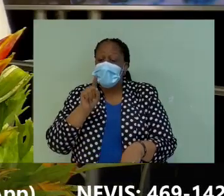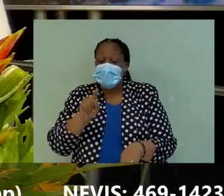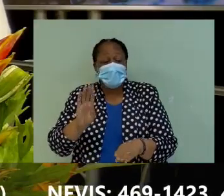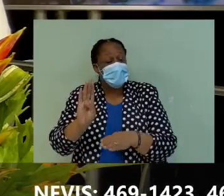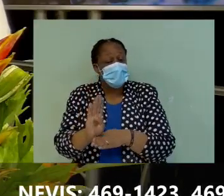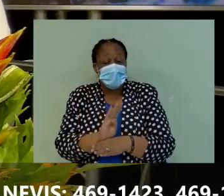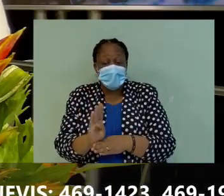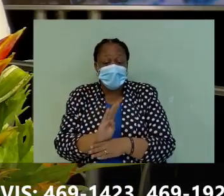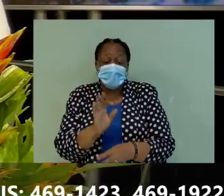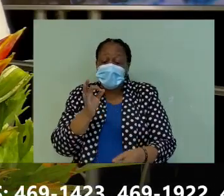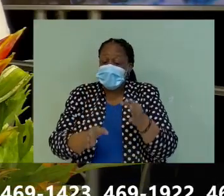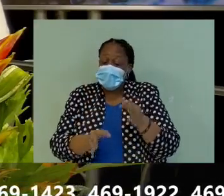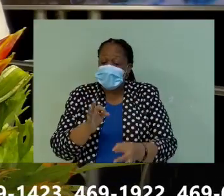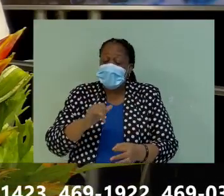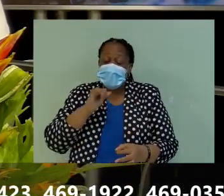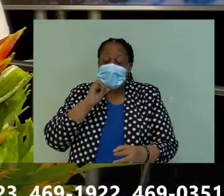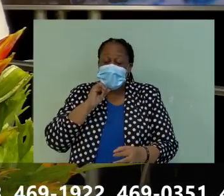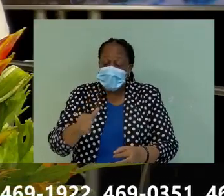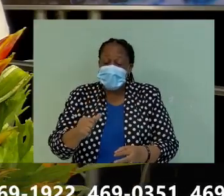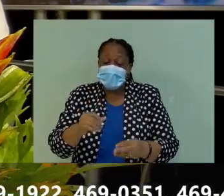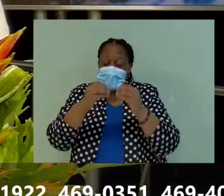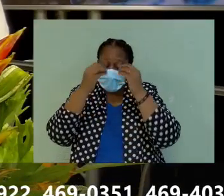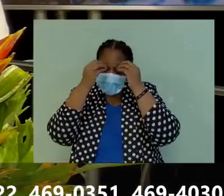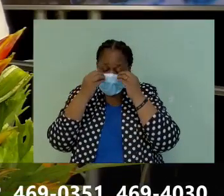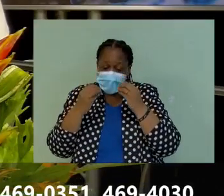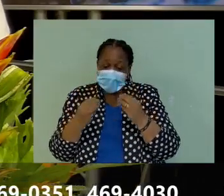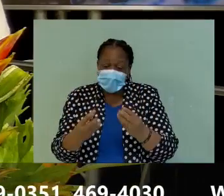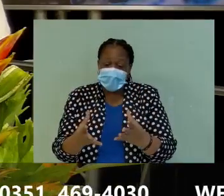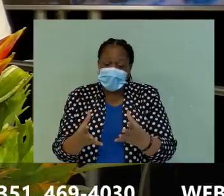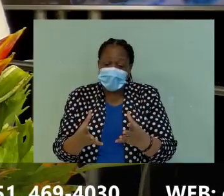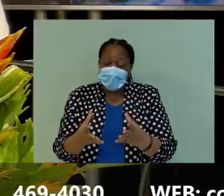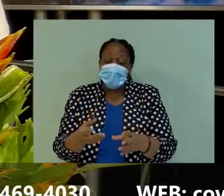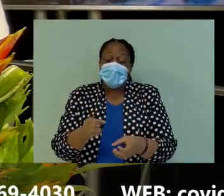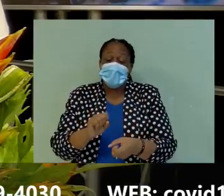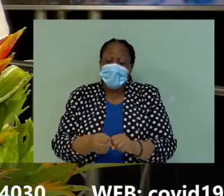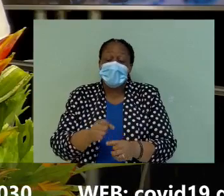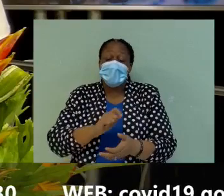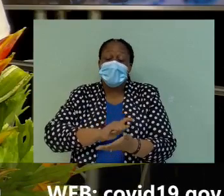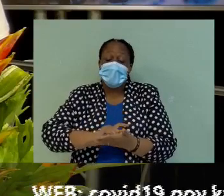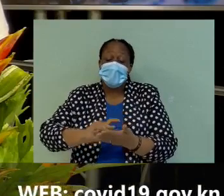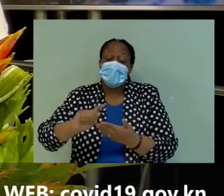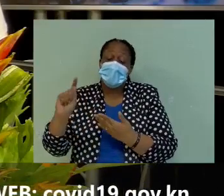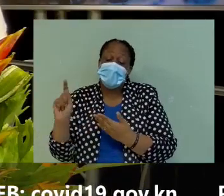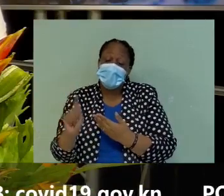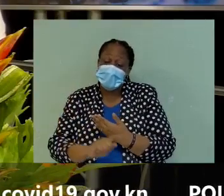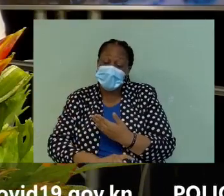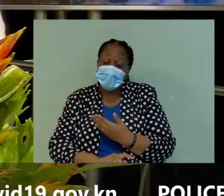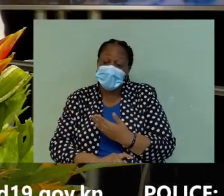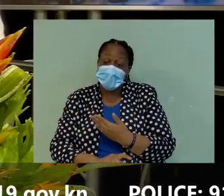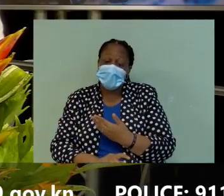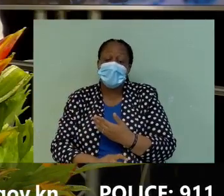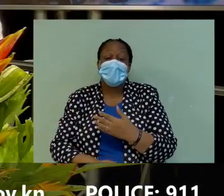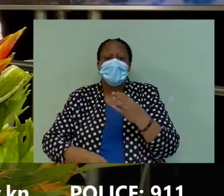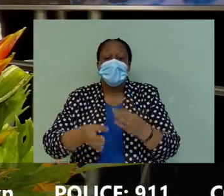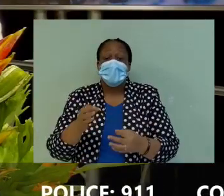down in the interest of public safety, and if necessary, we are going to take you to court.